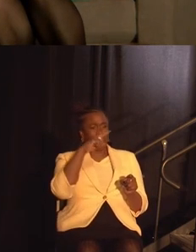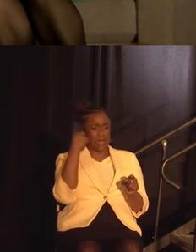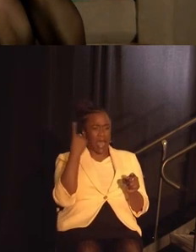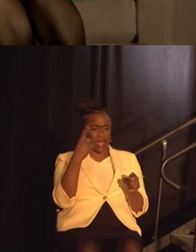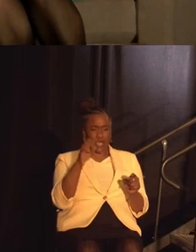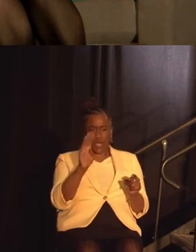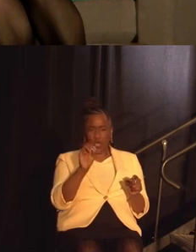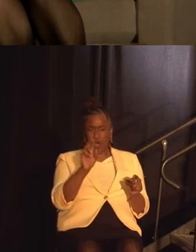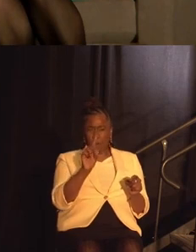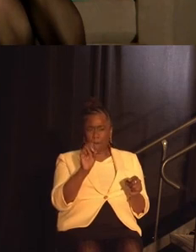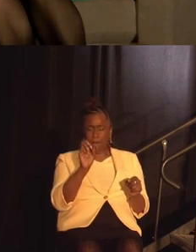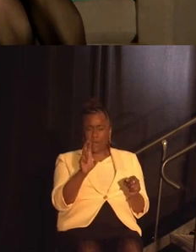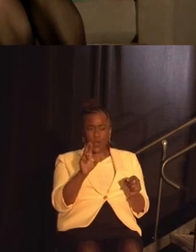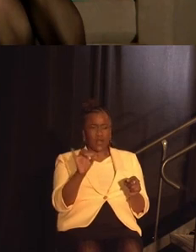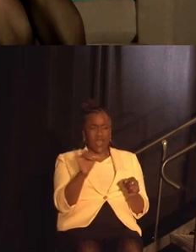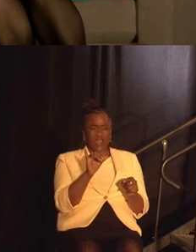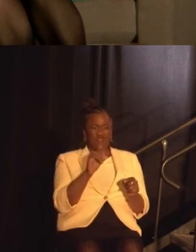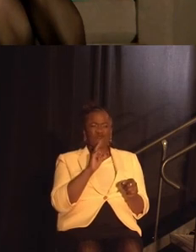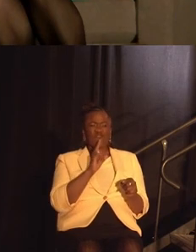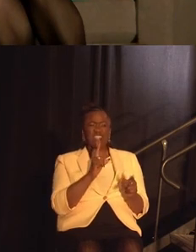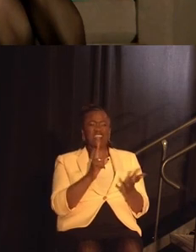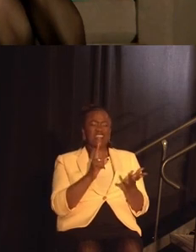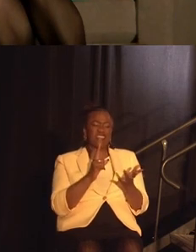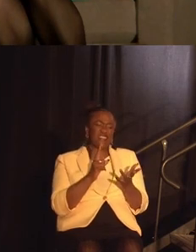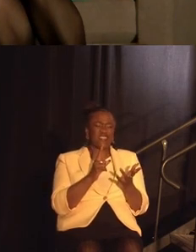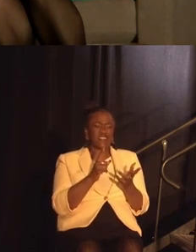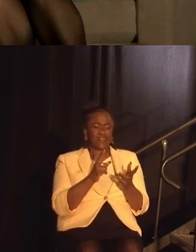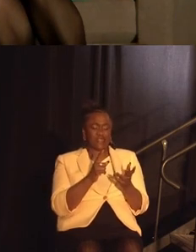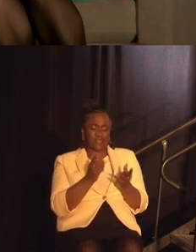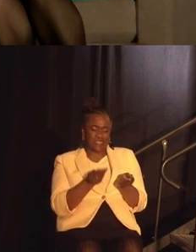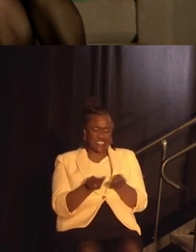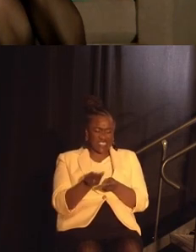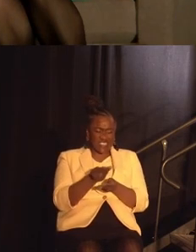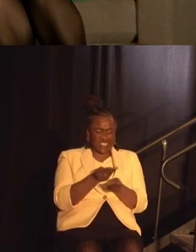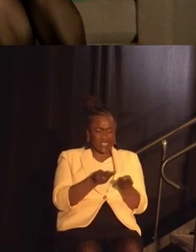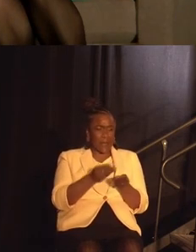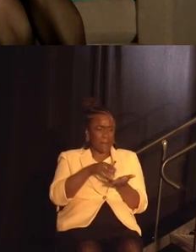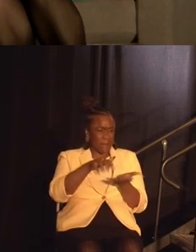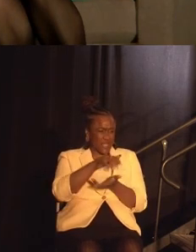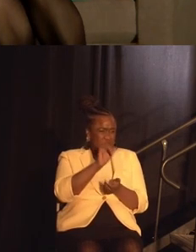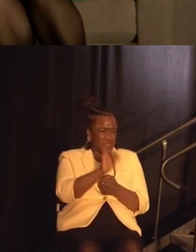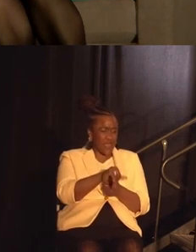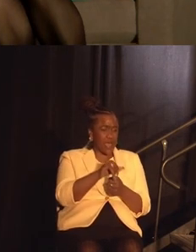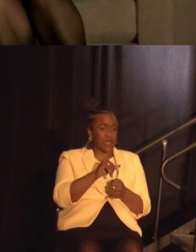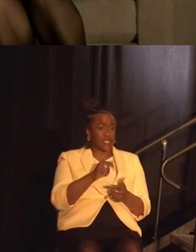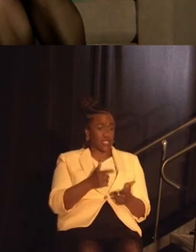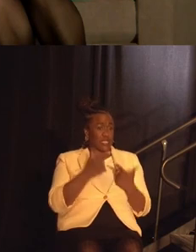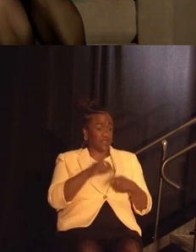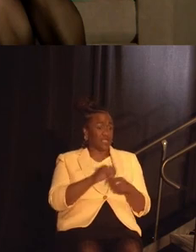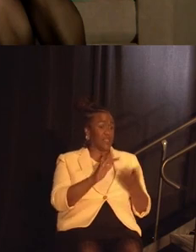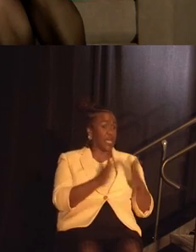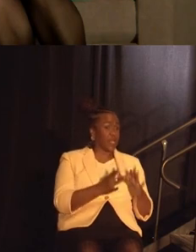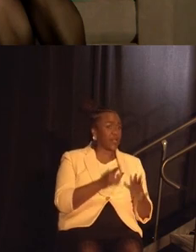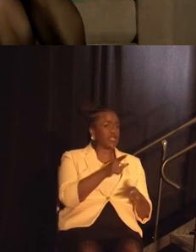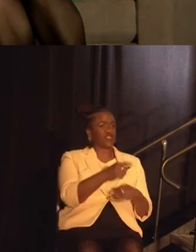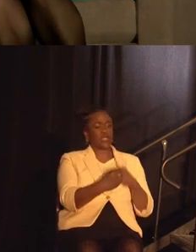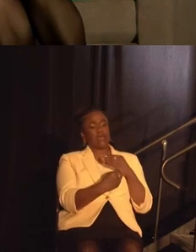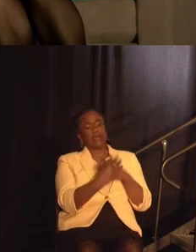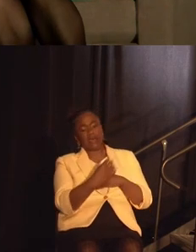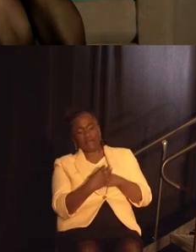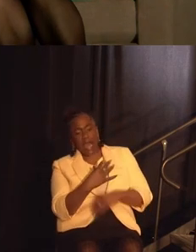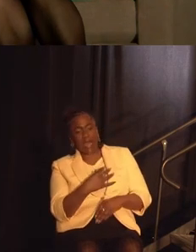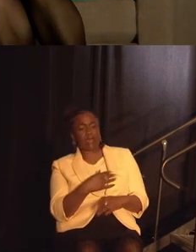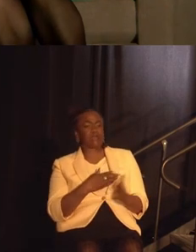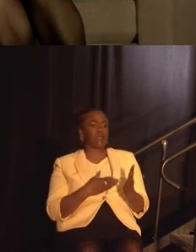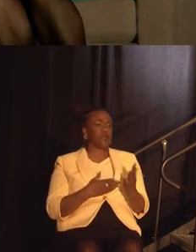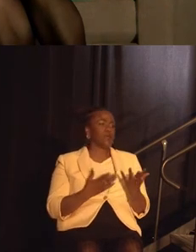a URL kind of, just like a play off of it. And she lives in the internet and like gives you advice